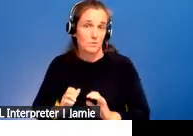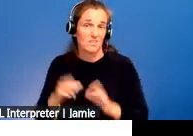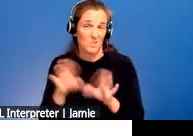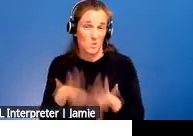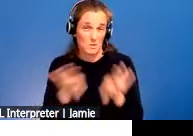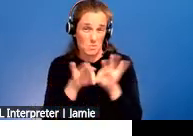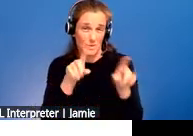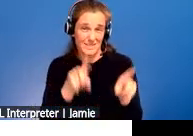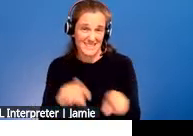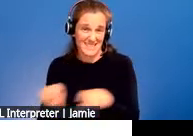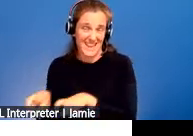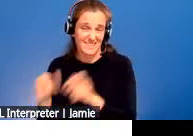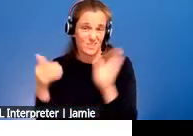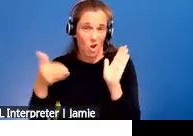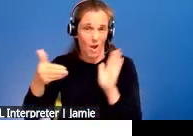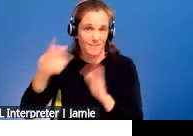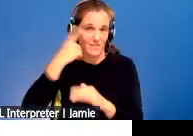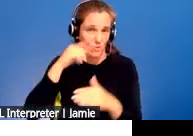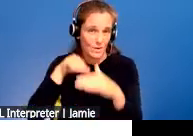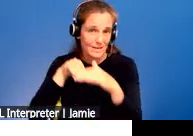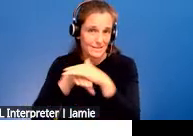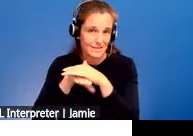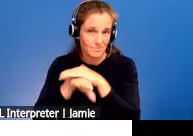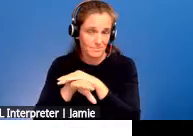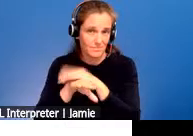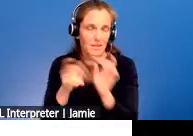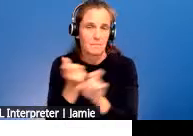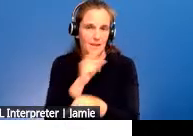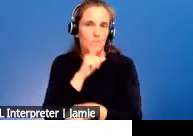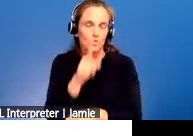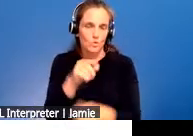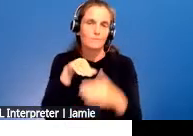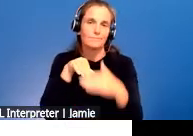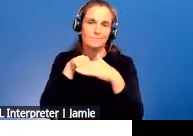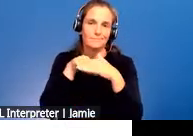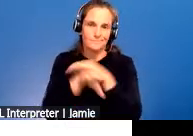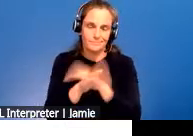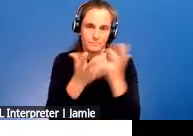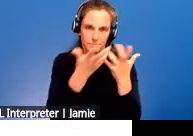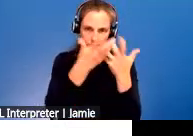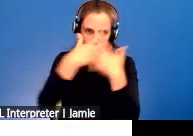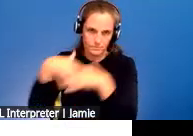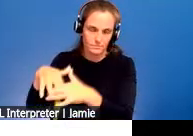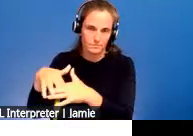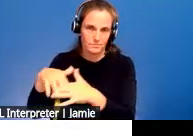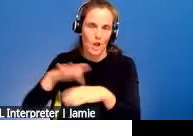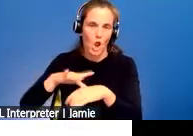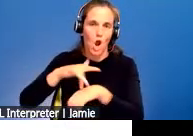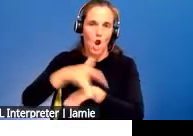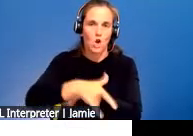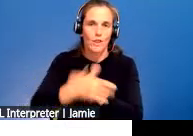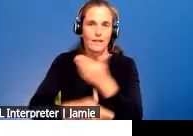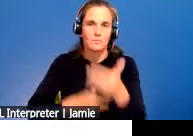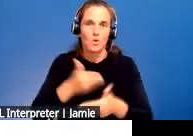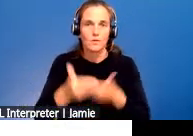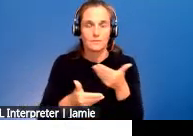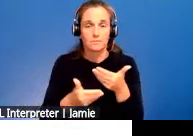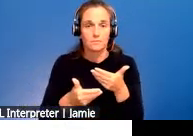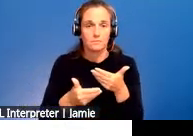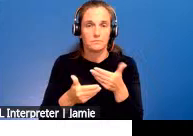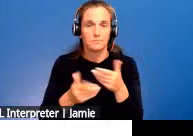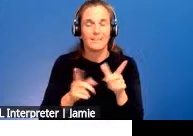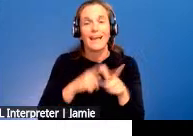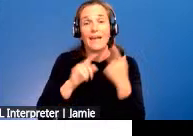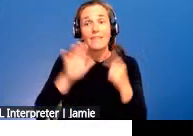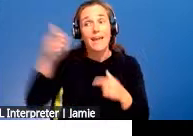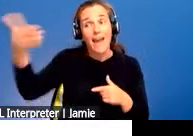products often for accessibility, making sure that accessibility is integrated early in the process, and then hiring testers